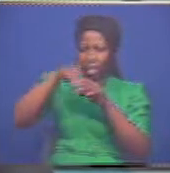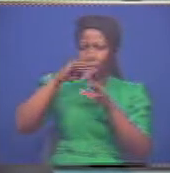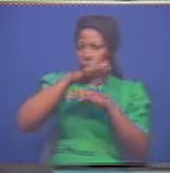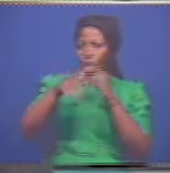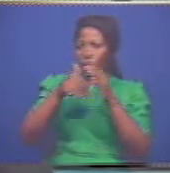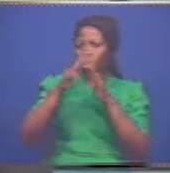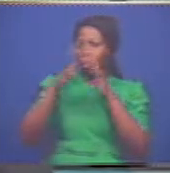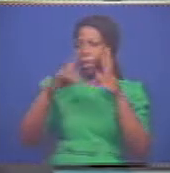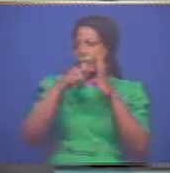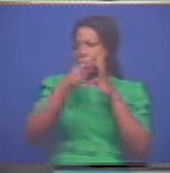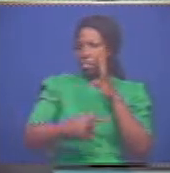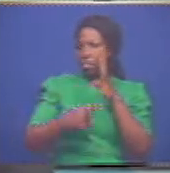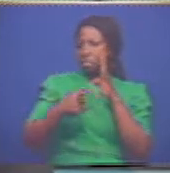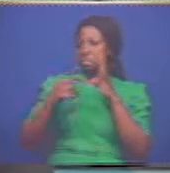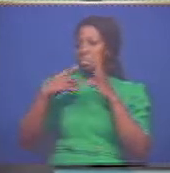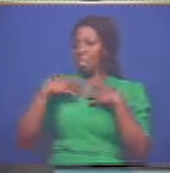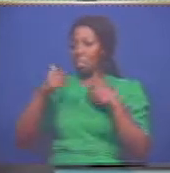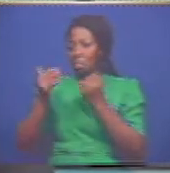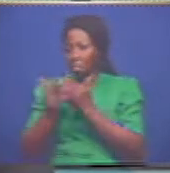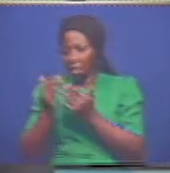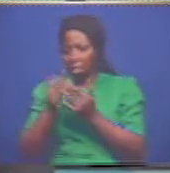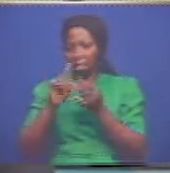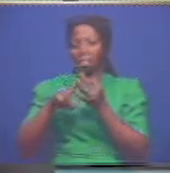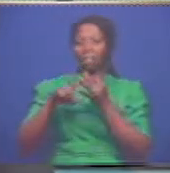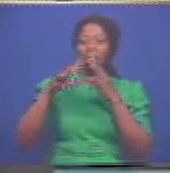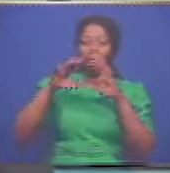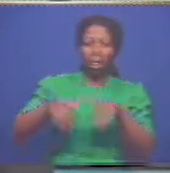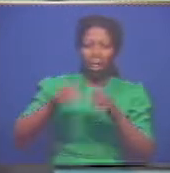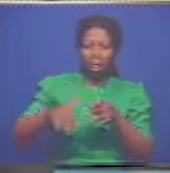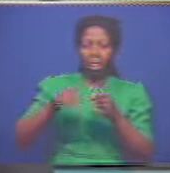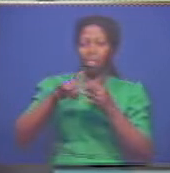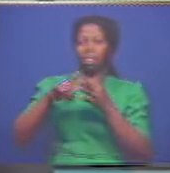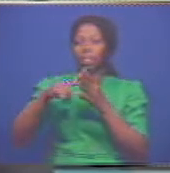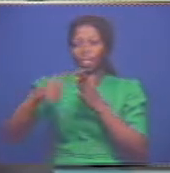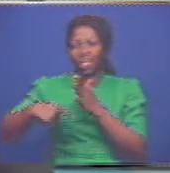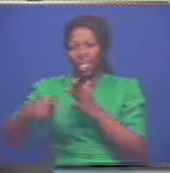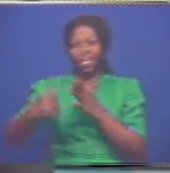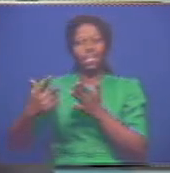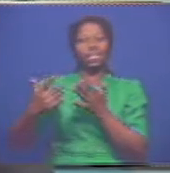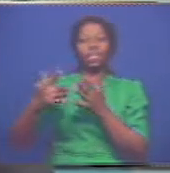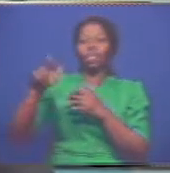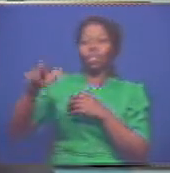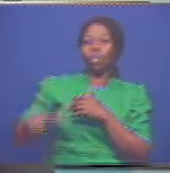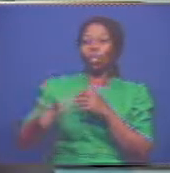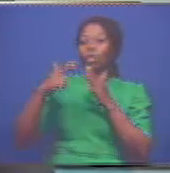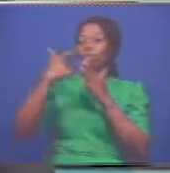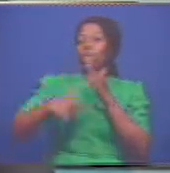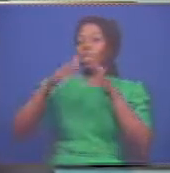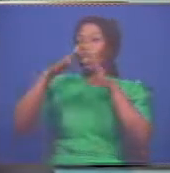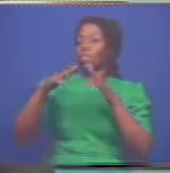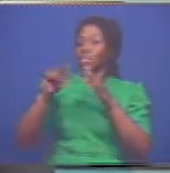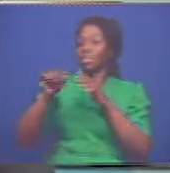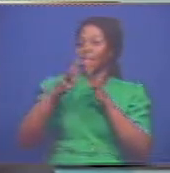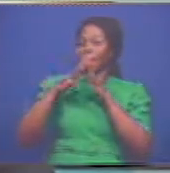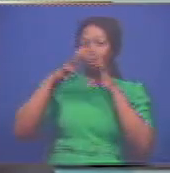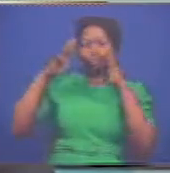at universal healthcare, the agriculture and manufacturing, affordable housing is the biggest. So for